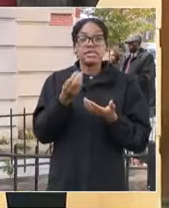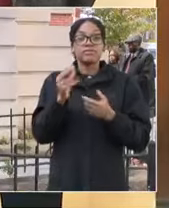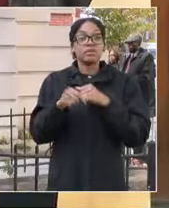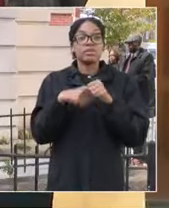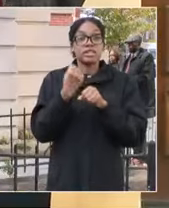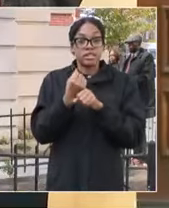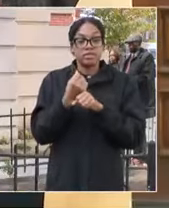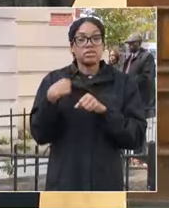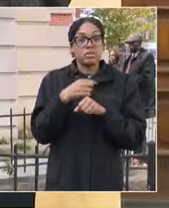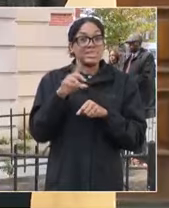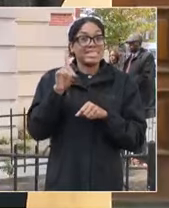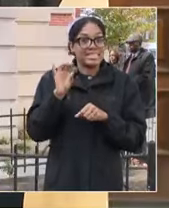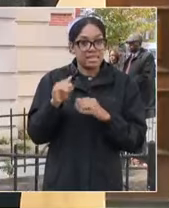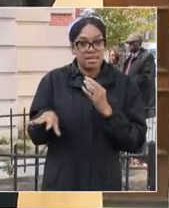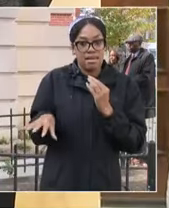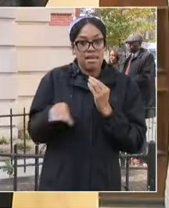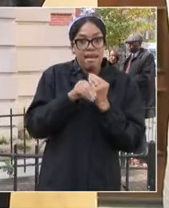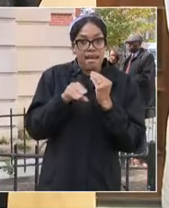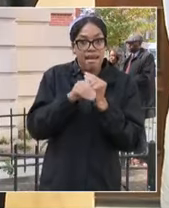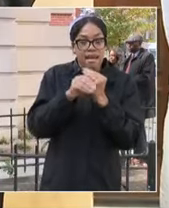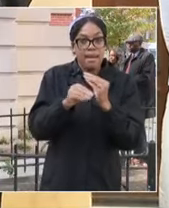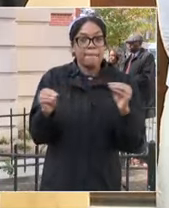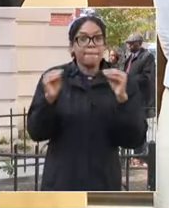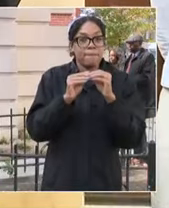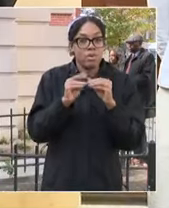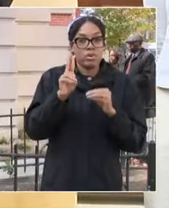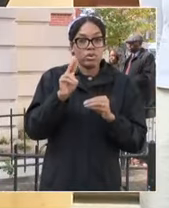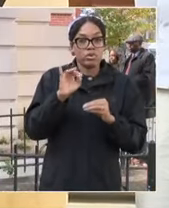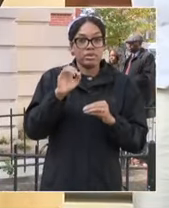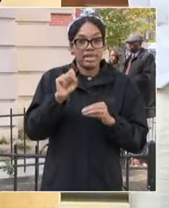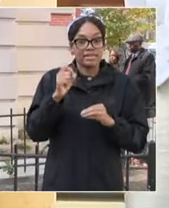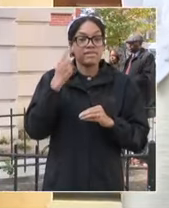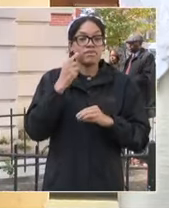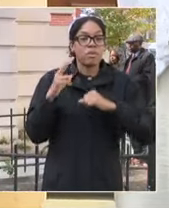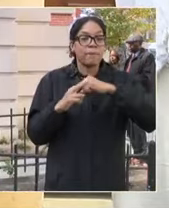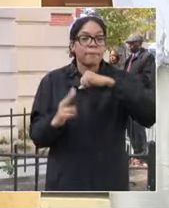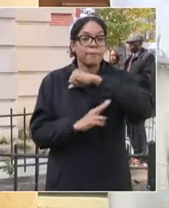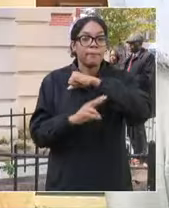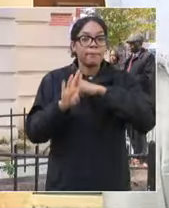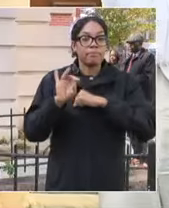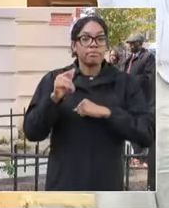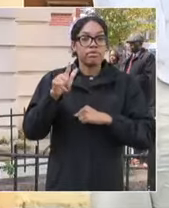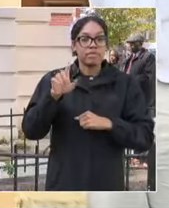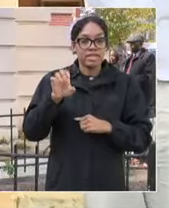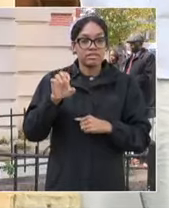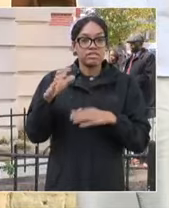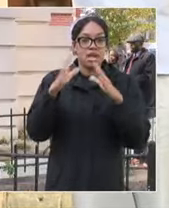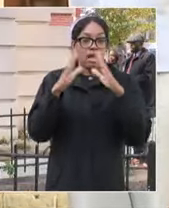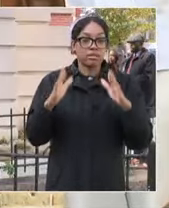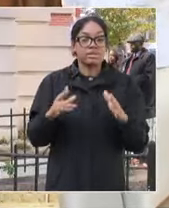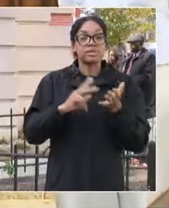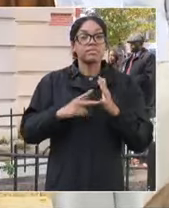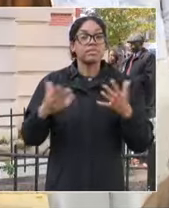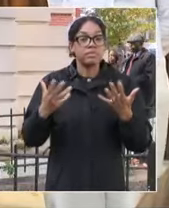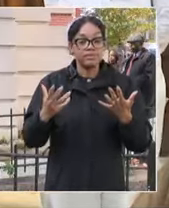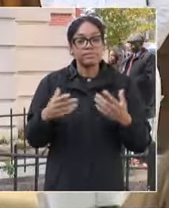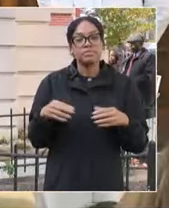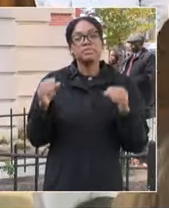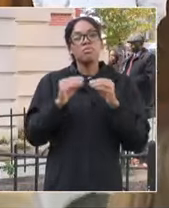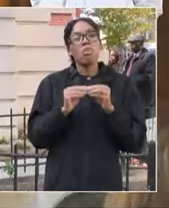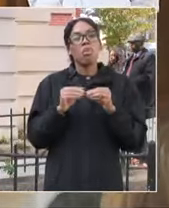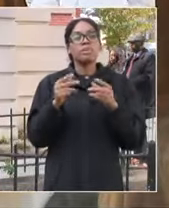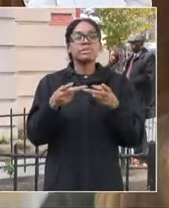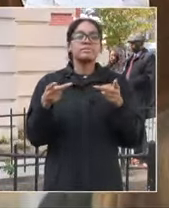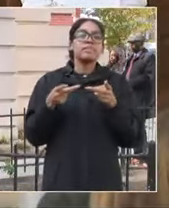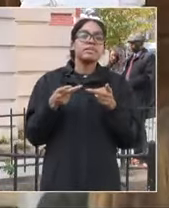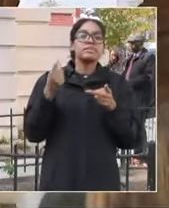years, added many units of bridge housing, which gives us more capacity for people who are